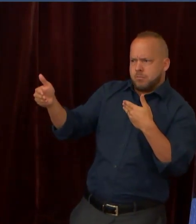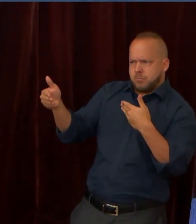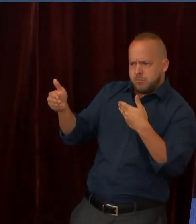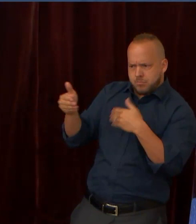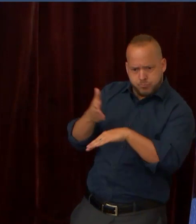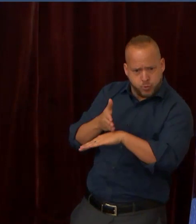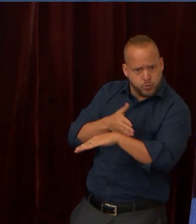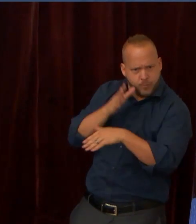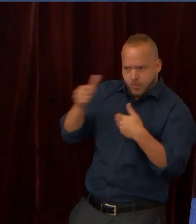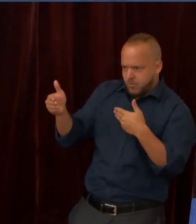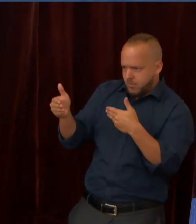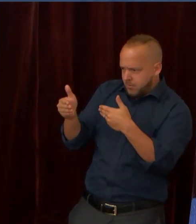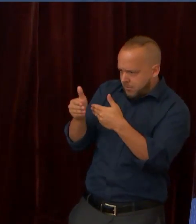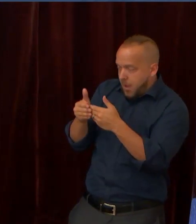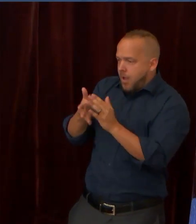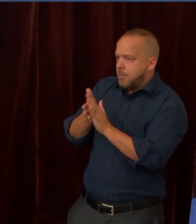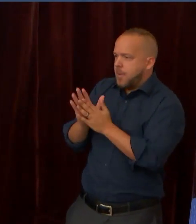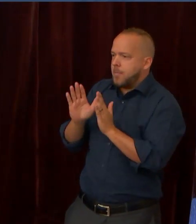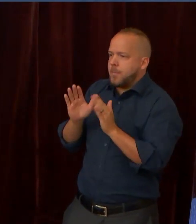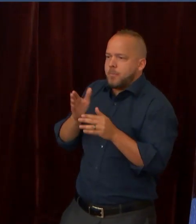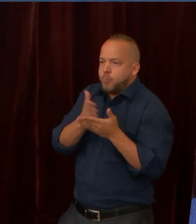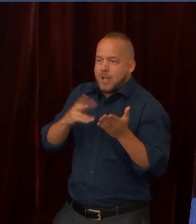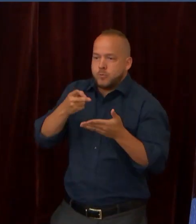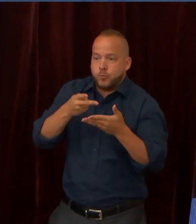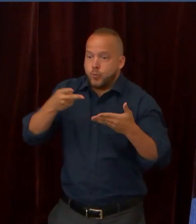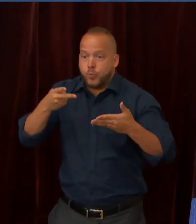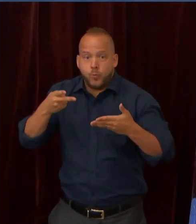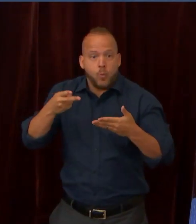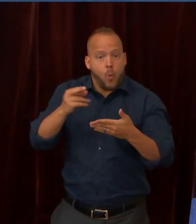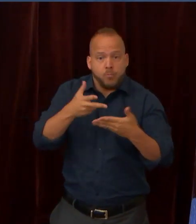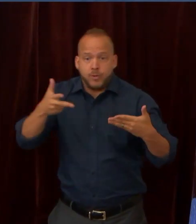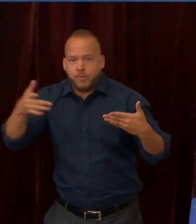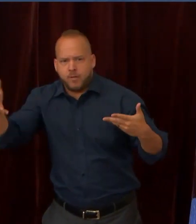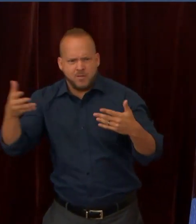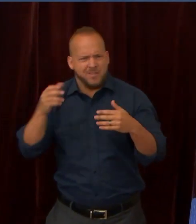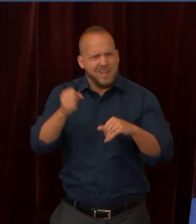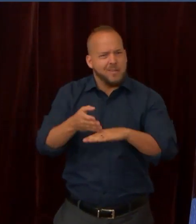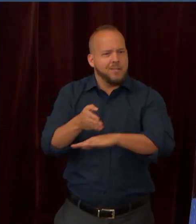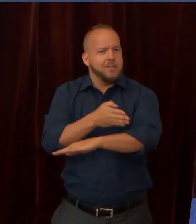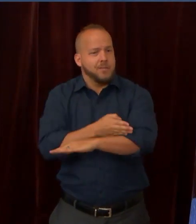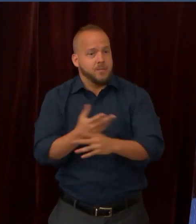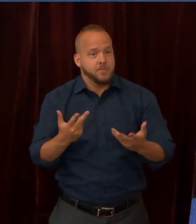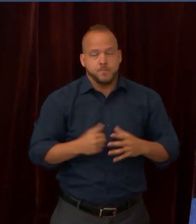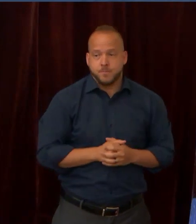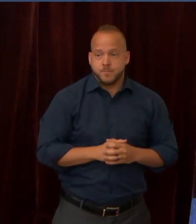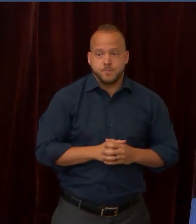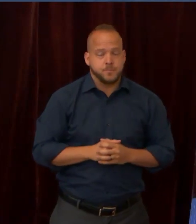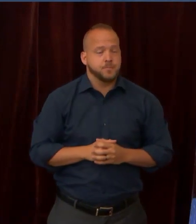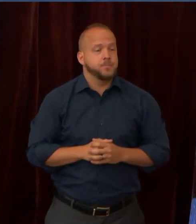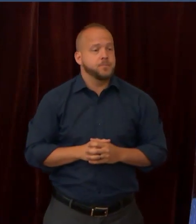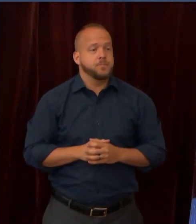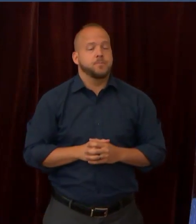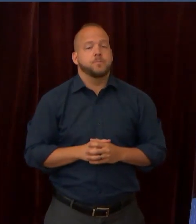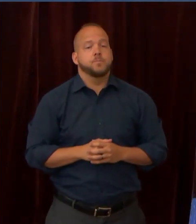going to be a problem, because the PPE that's required under our labor and industries rules that do apply in any employment